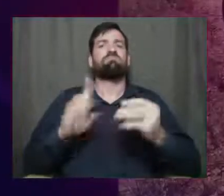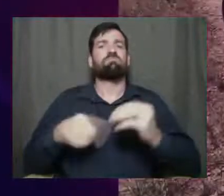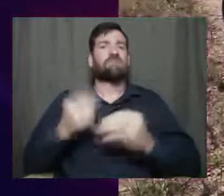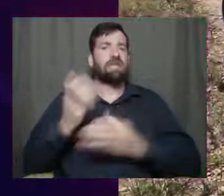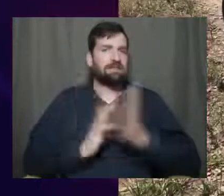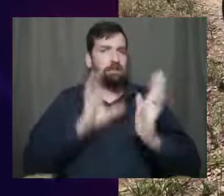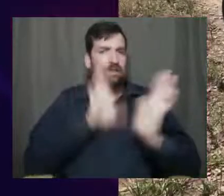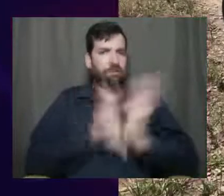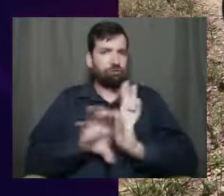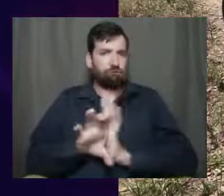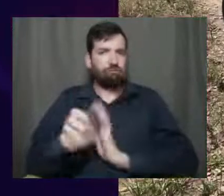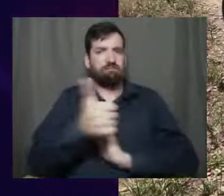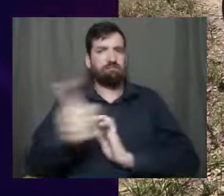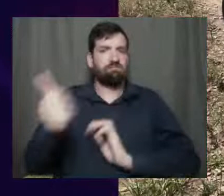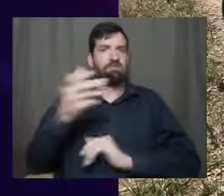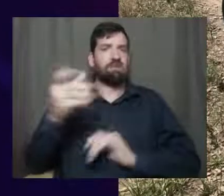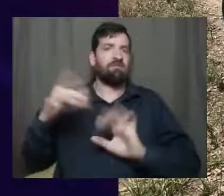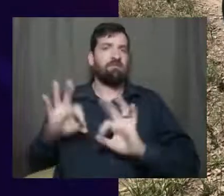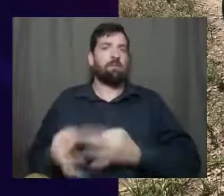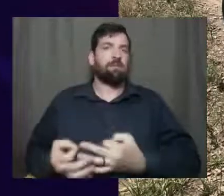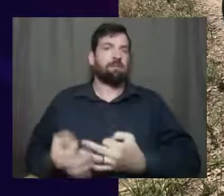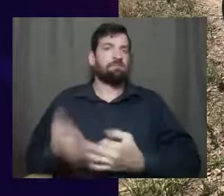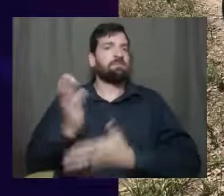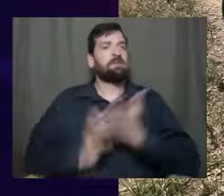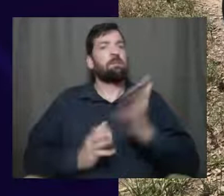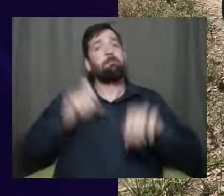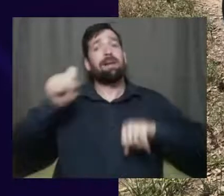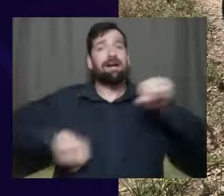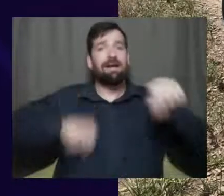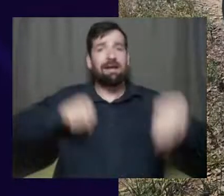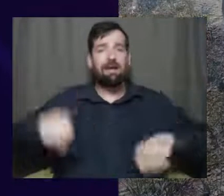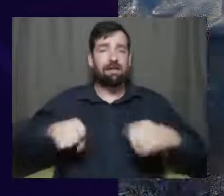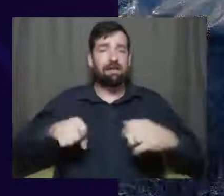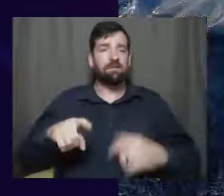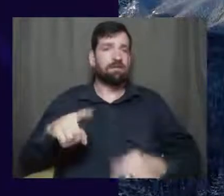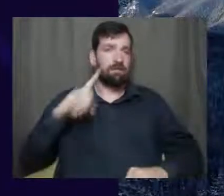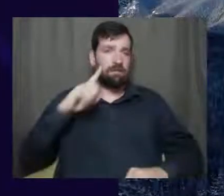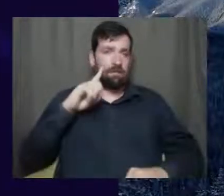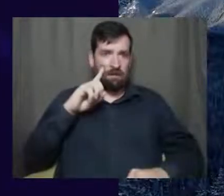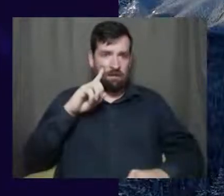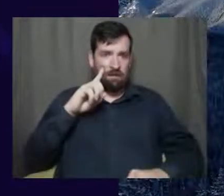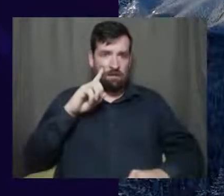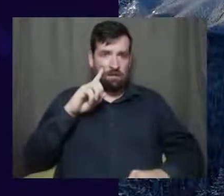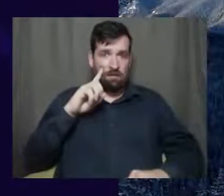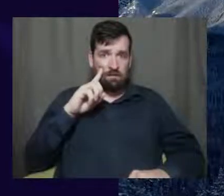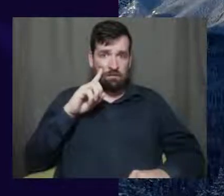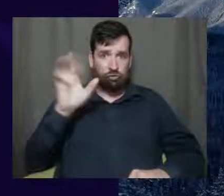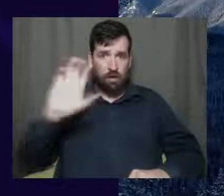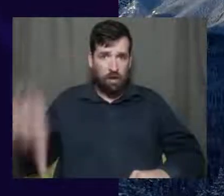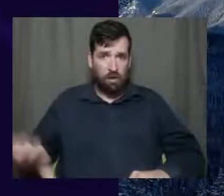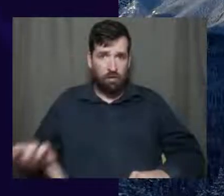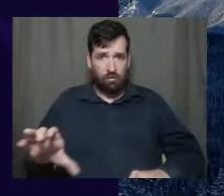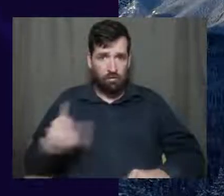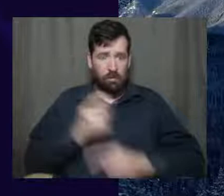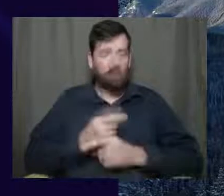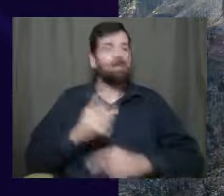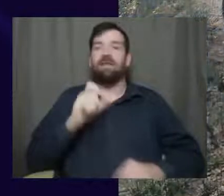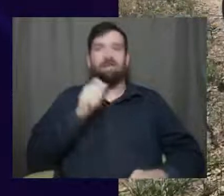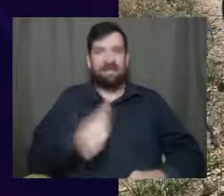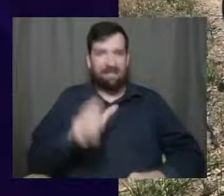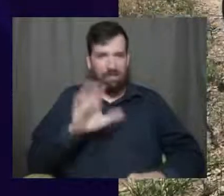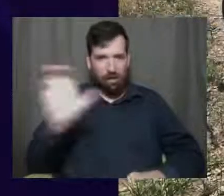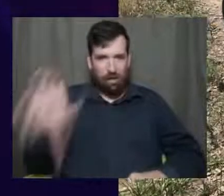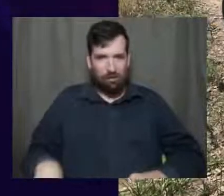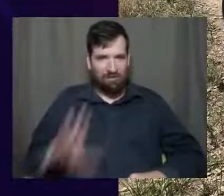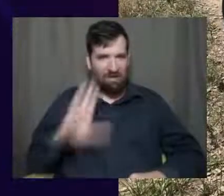family taking some bike rides. I think we have some of you up in Chicago. That's not Chicago, I know that. That'd be